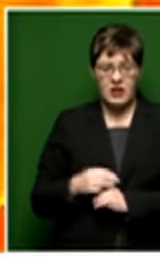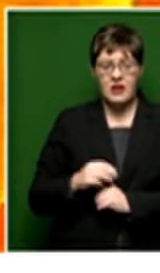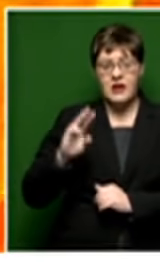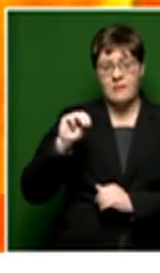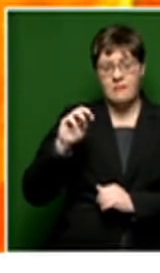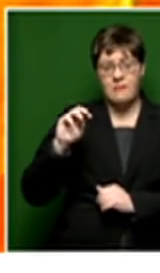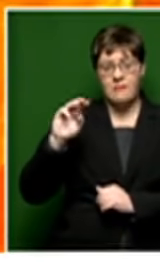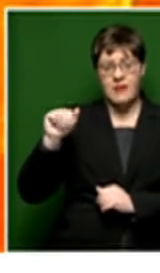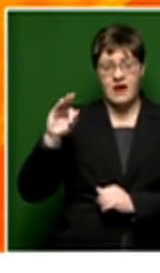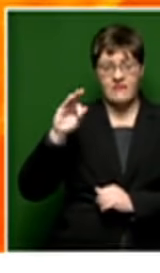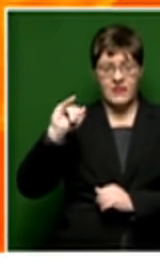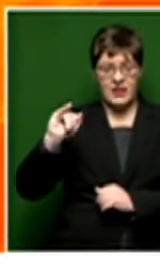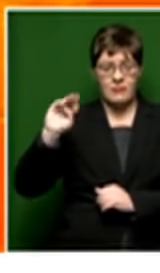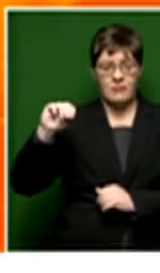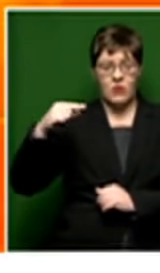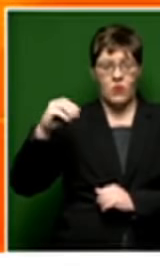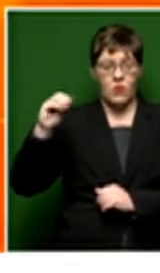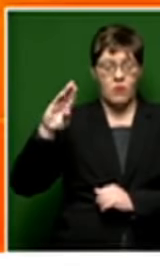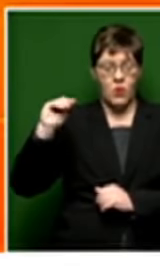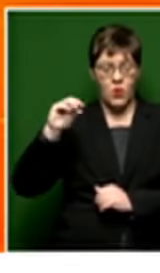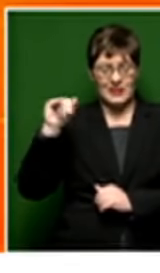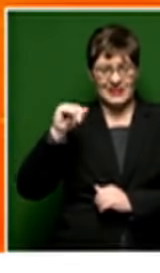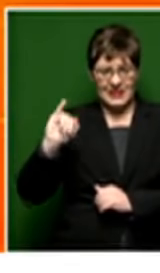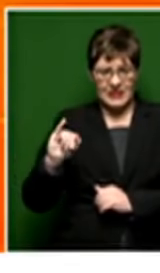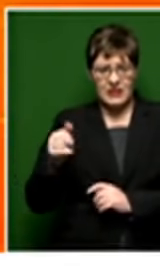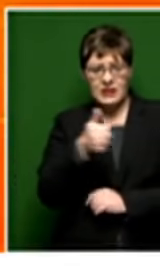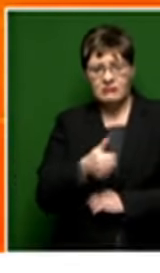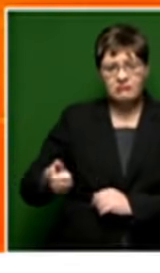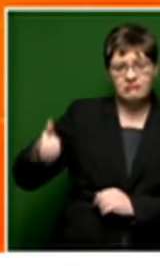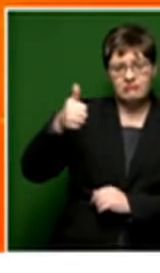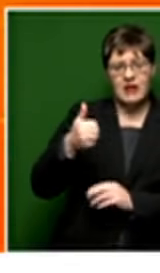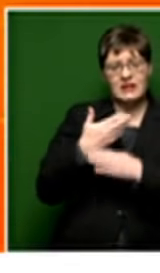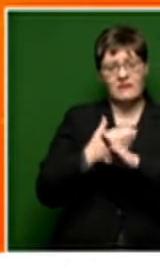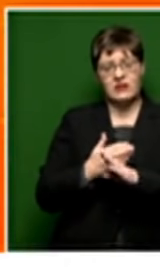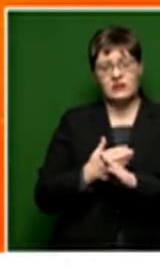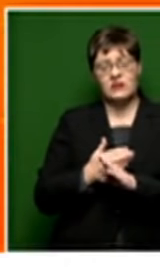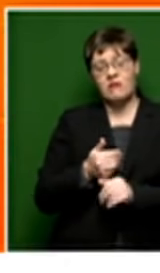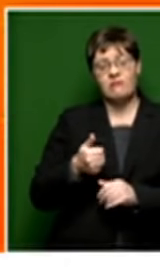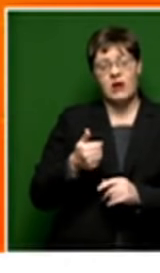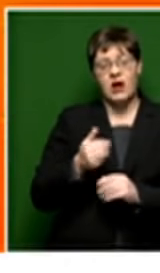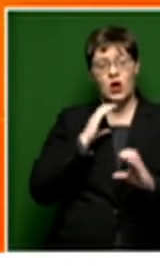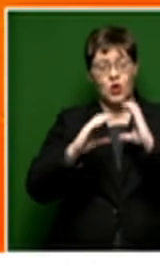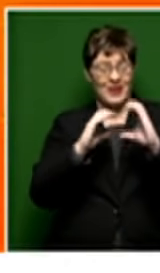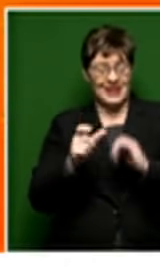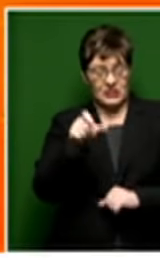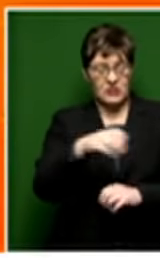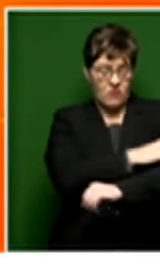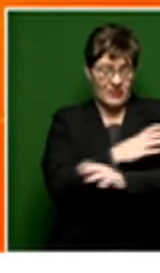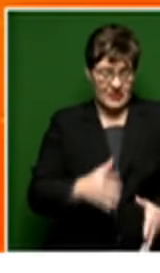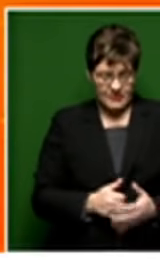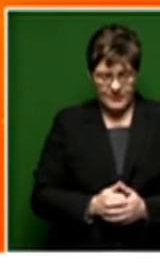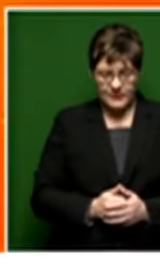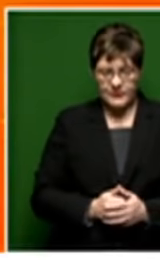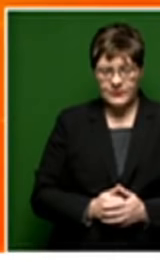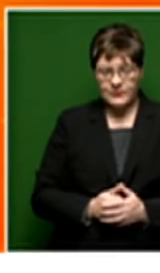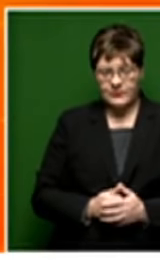Mgobozi, who is the SANDF's Director of Defence Corporate Communications. Thank you so much for being with us. Thank you very much,